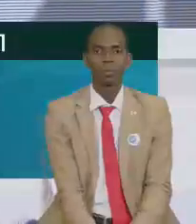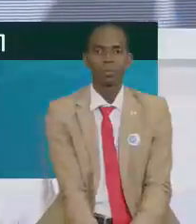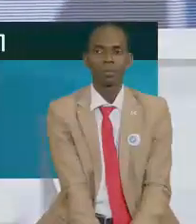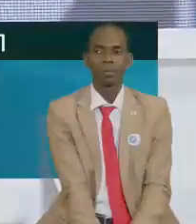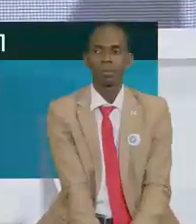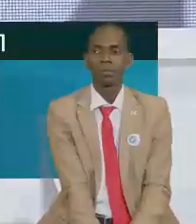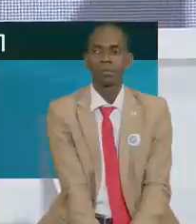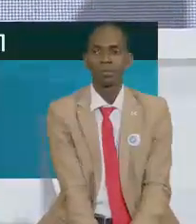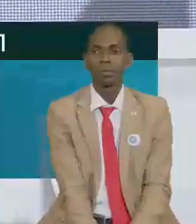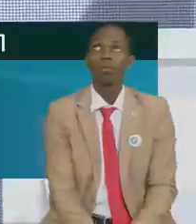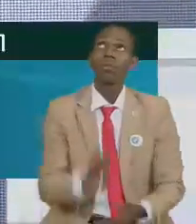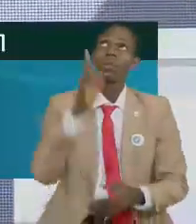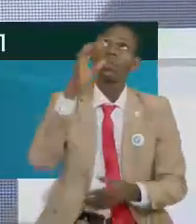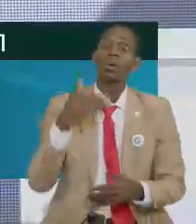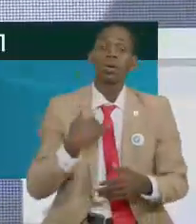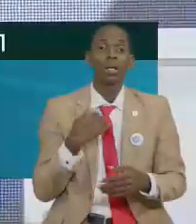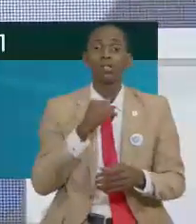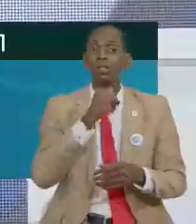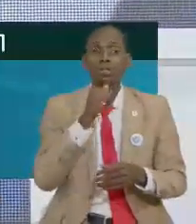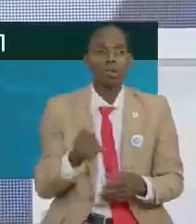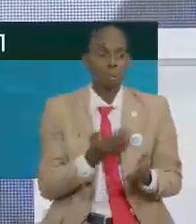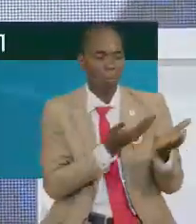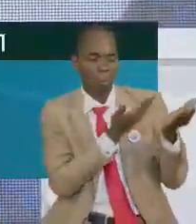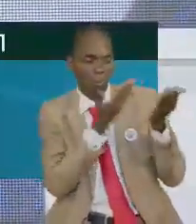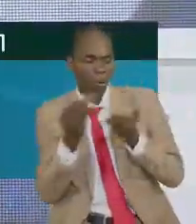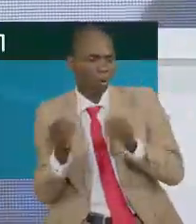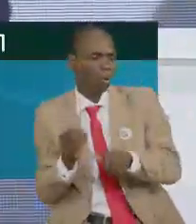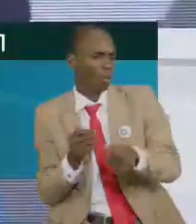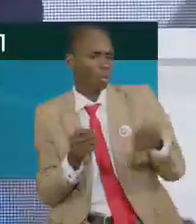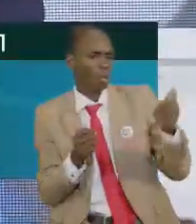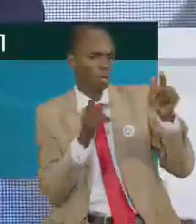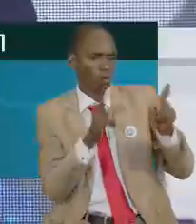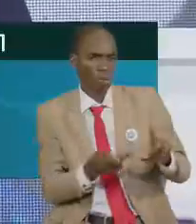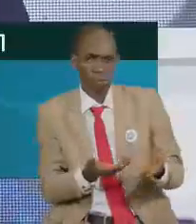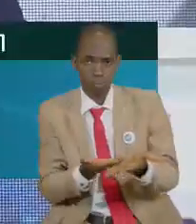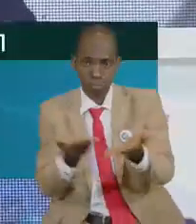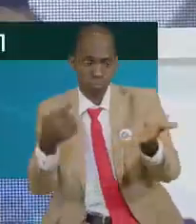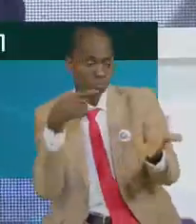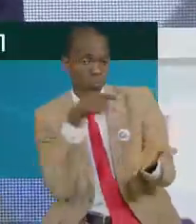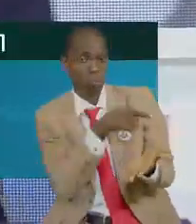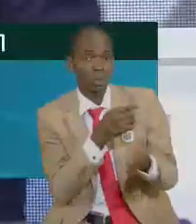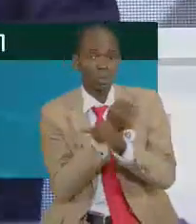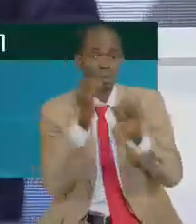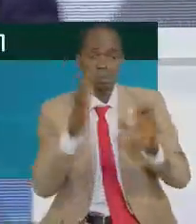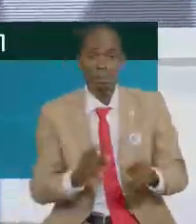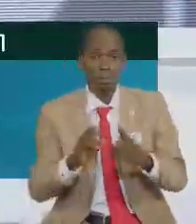God has not presented any person as savior to anyone in the world.